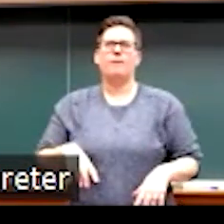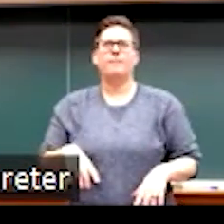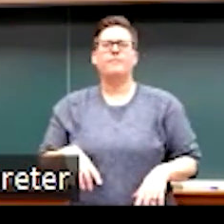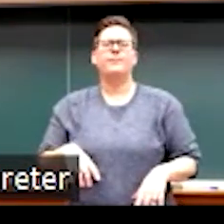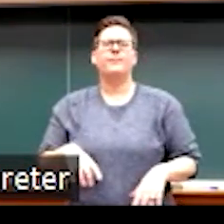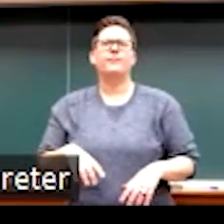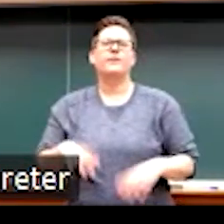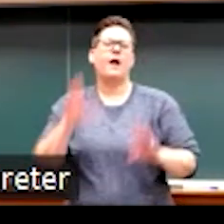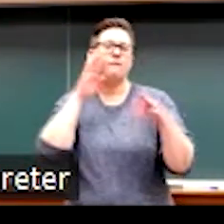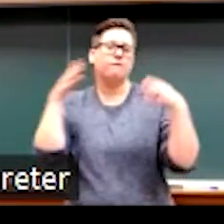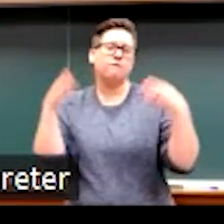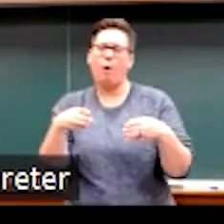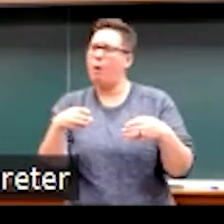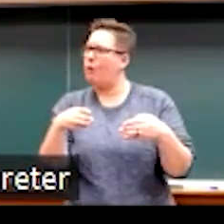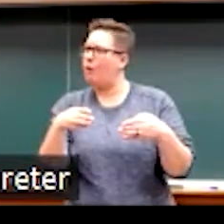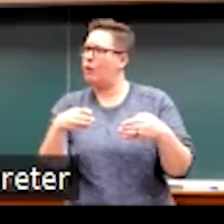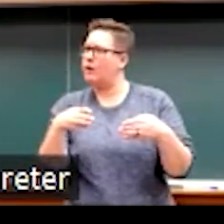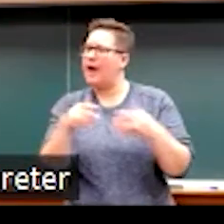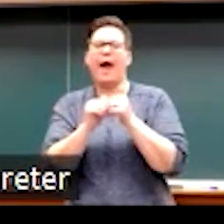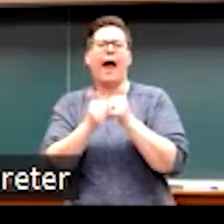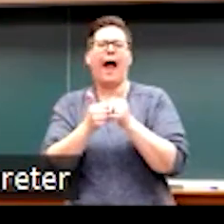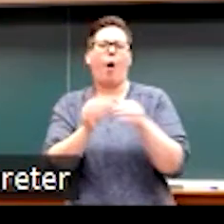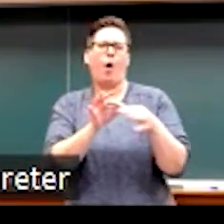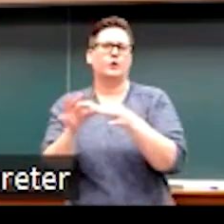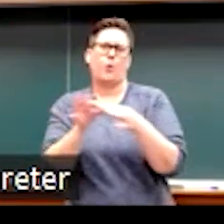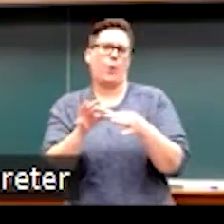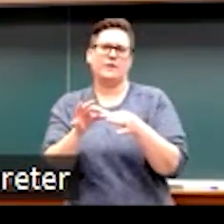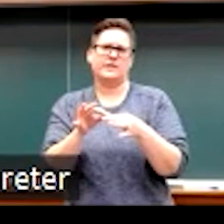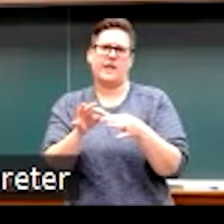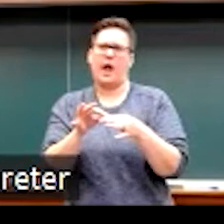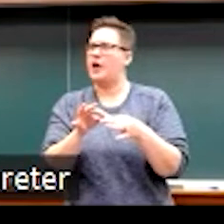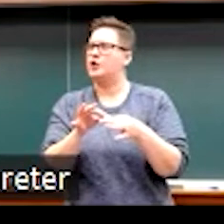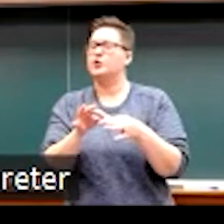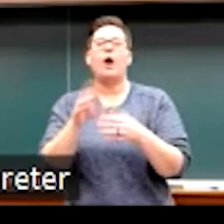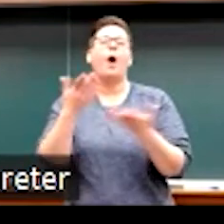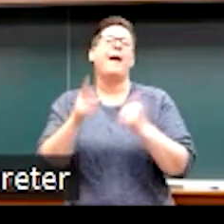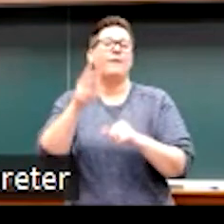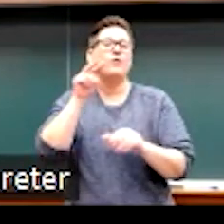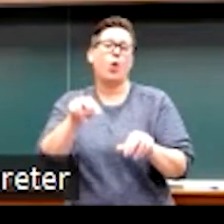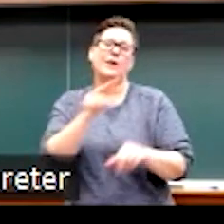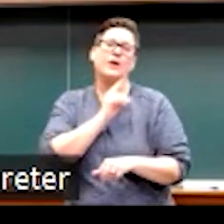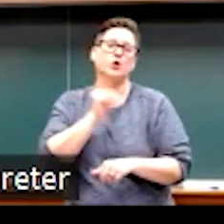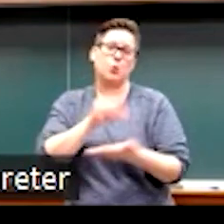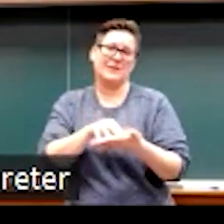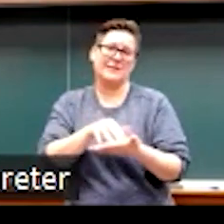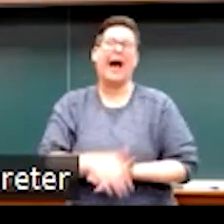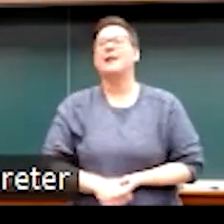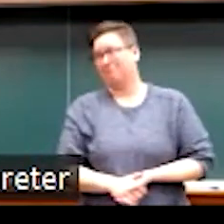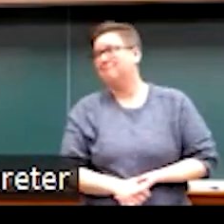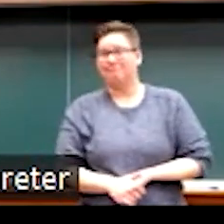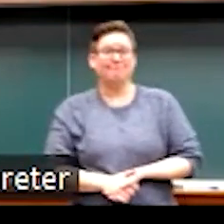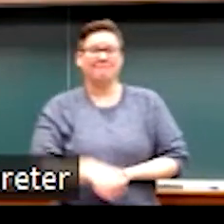with a particular focus on how those associations might play out, like in twin studies. Yeah. So that